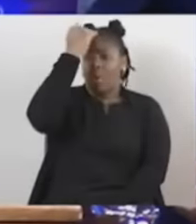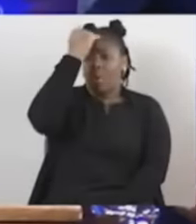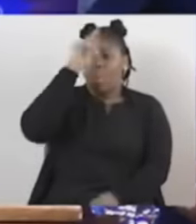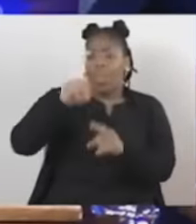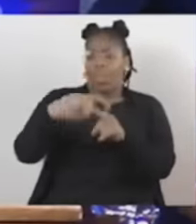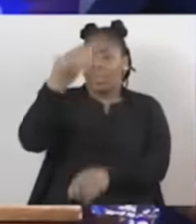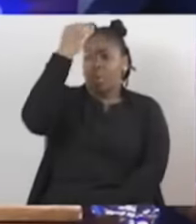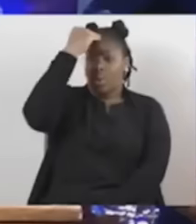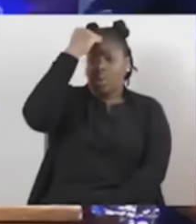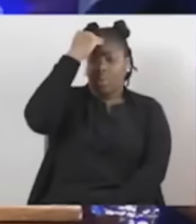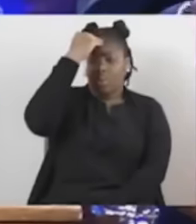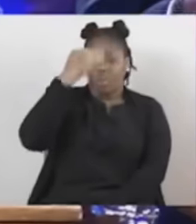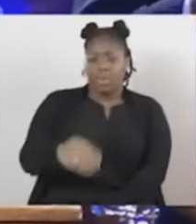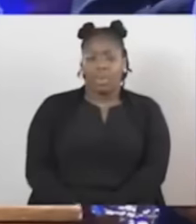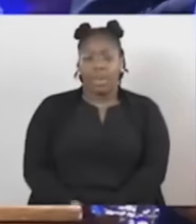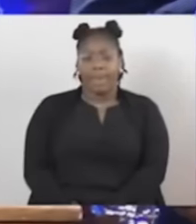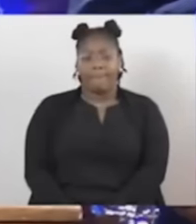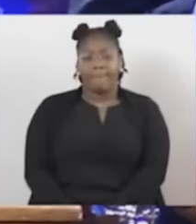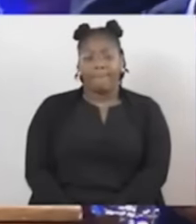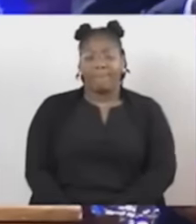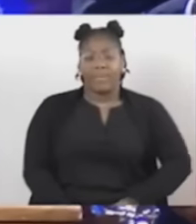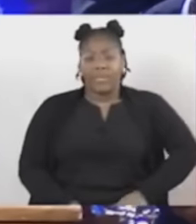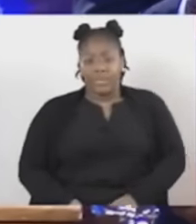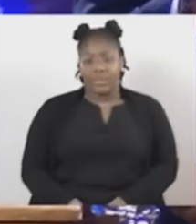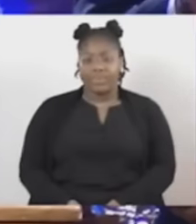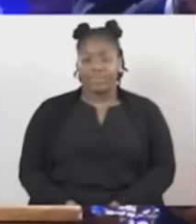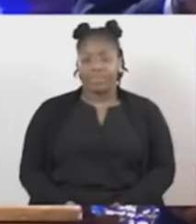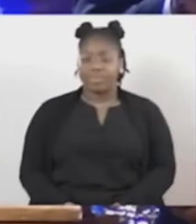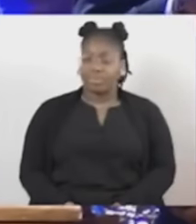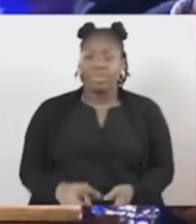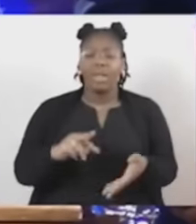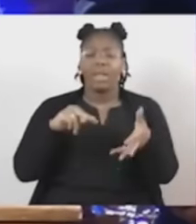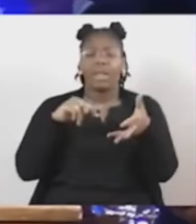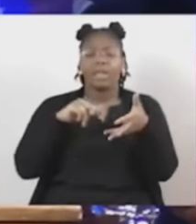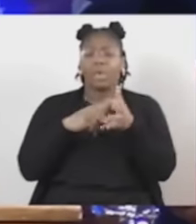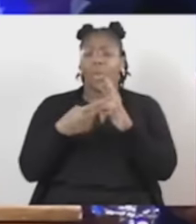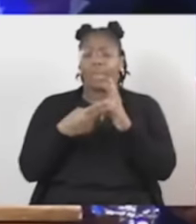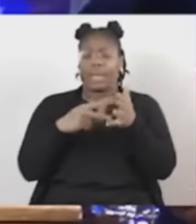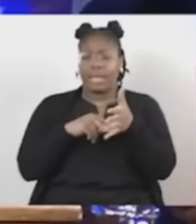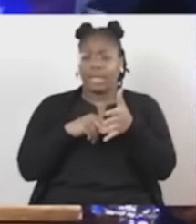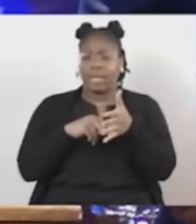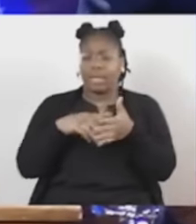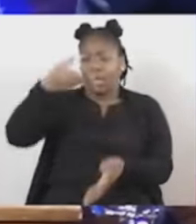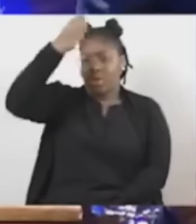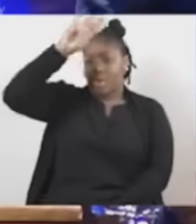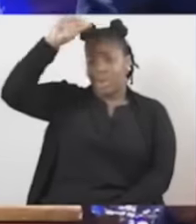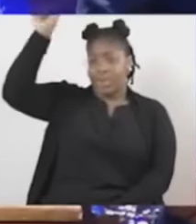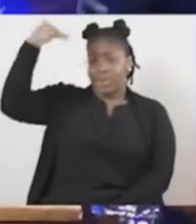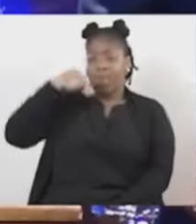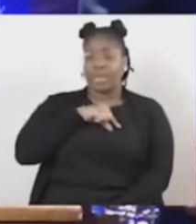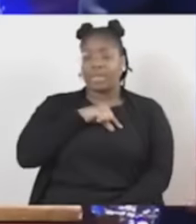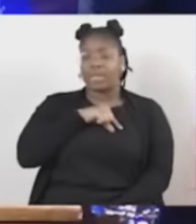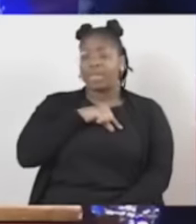reflection to suggest that to me, this is a derivative definition of grace. God's grace